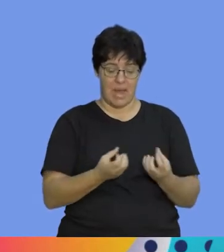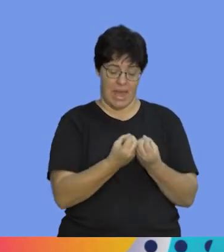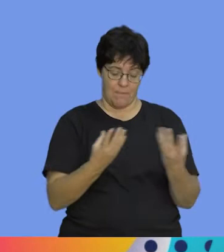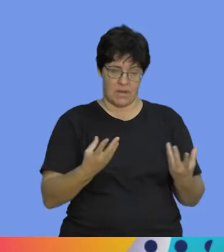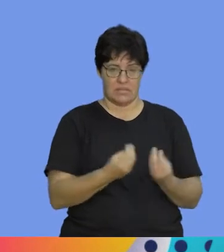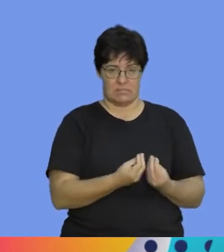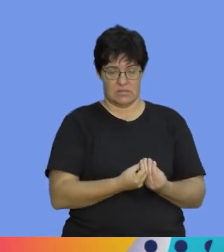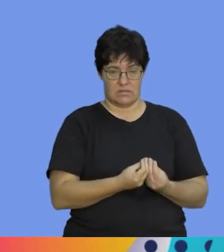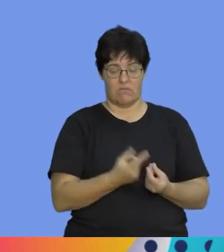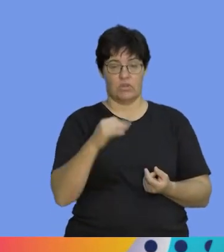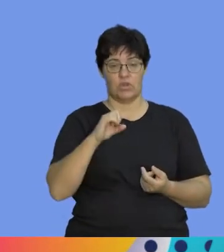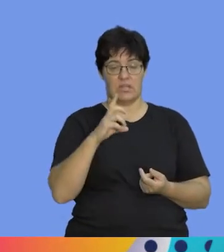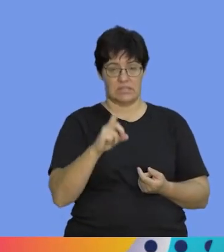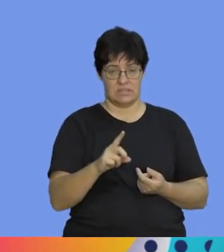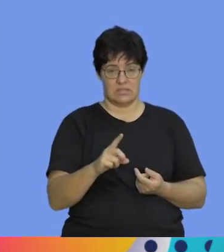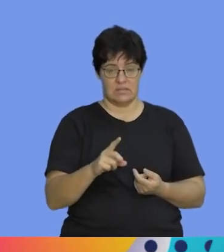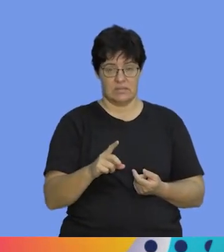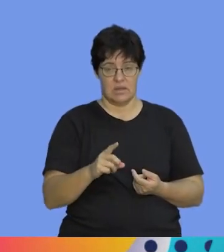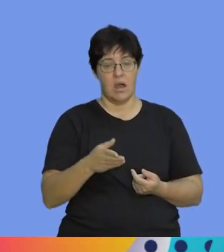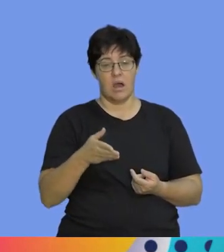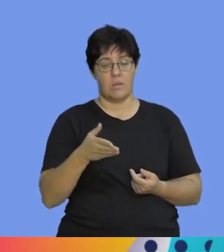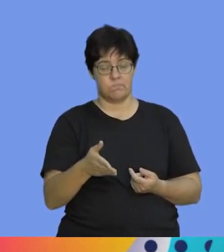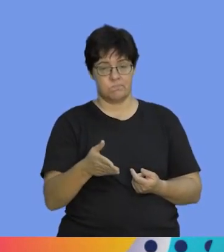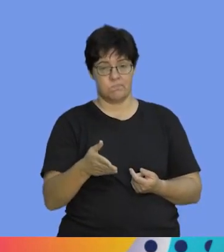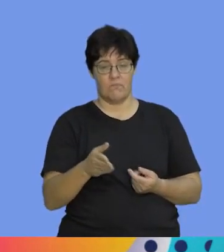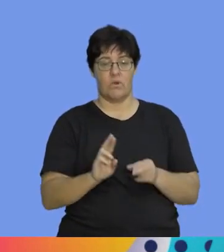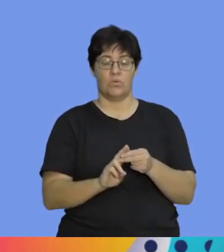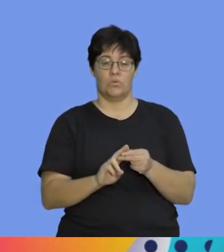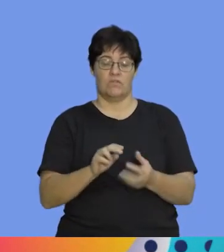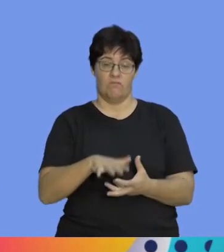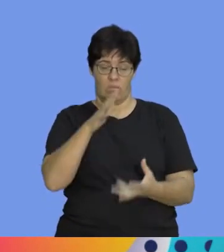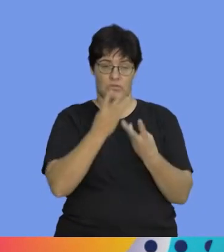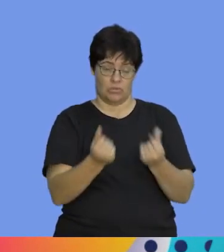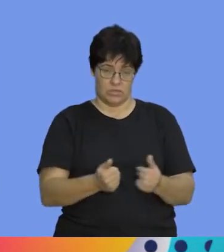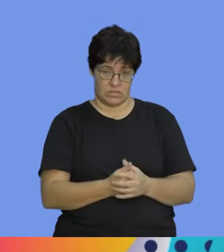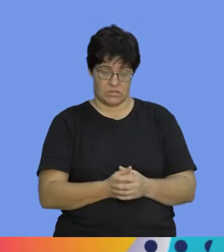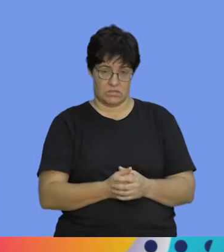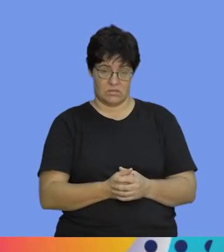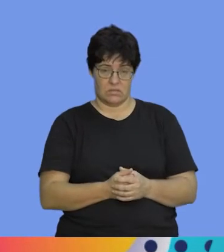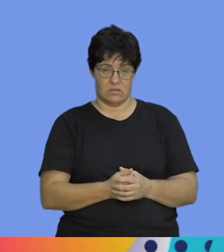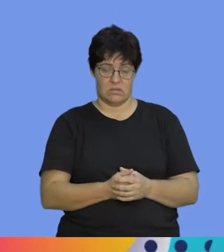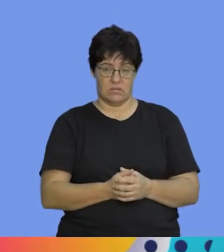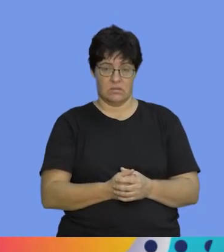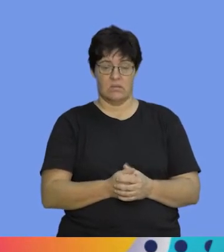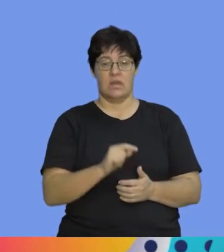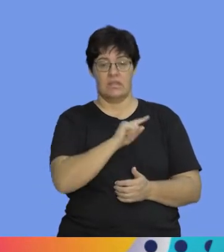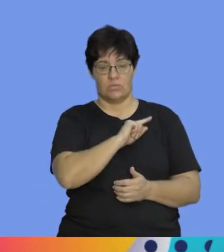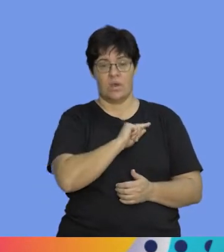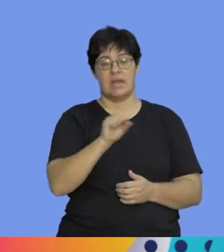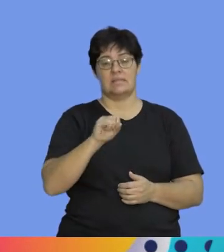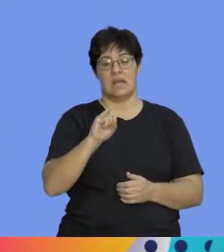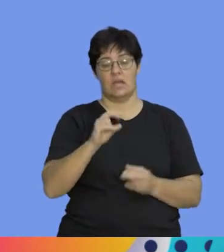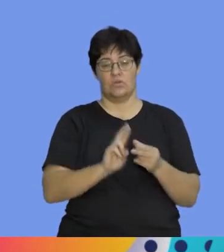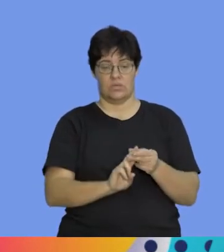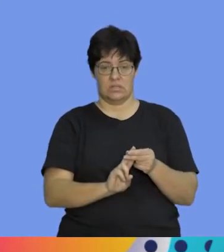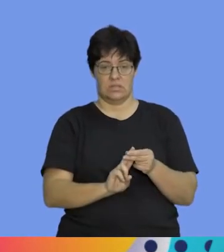of substance or solute that is present per unit volume of solution. Hence, we are saying that the SI unit